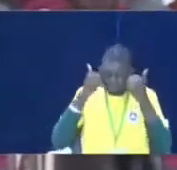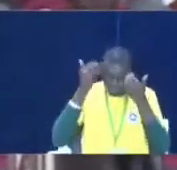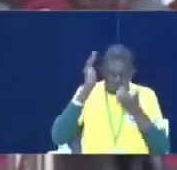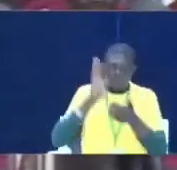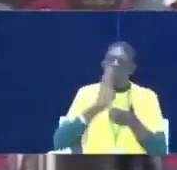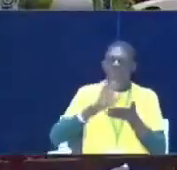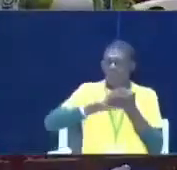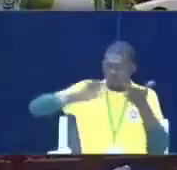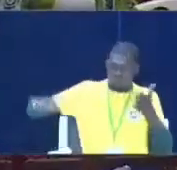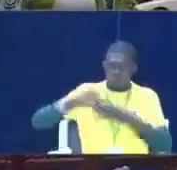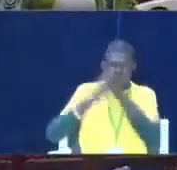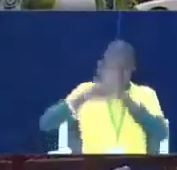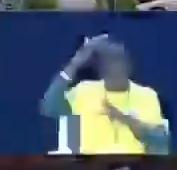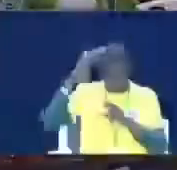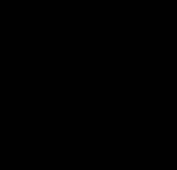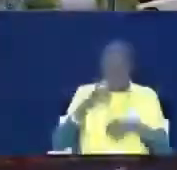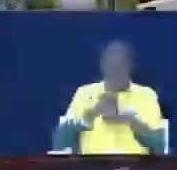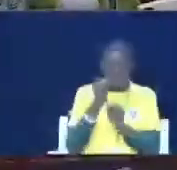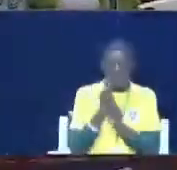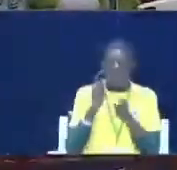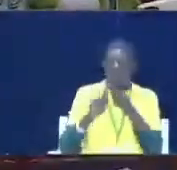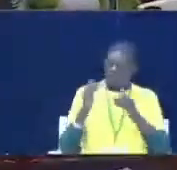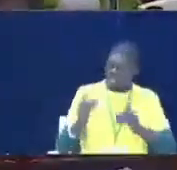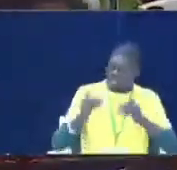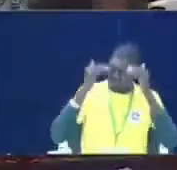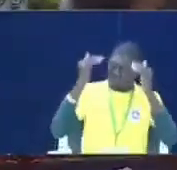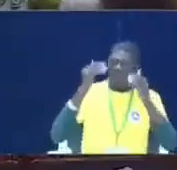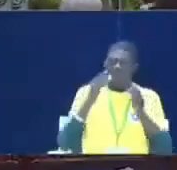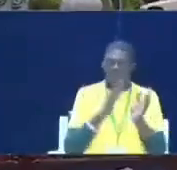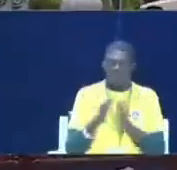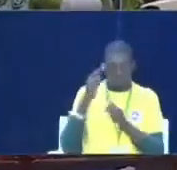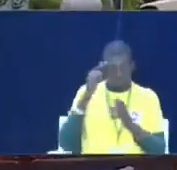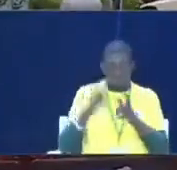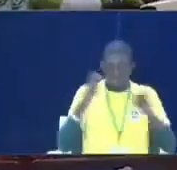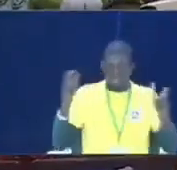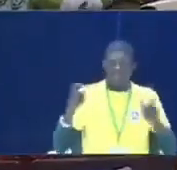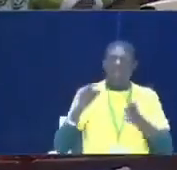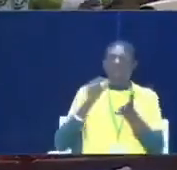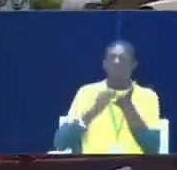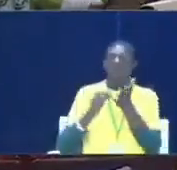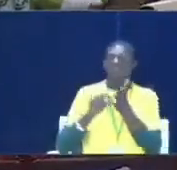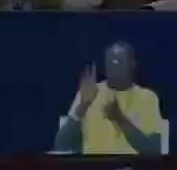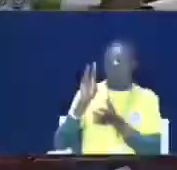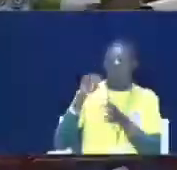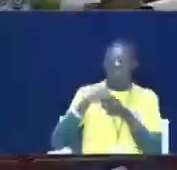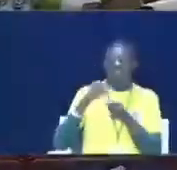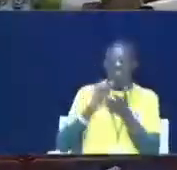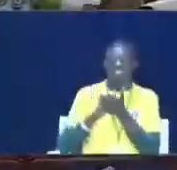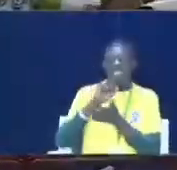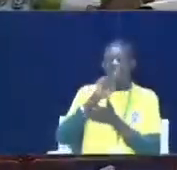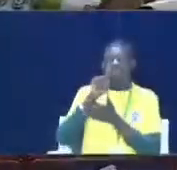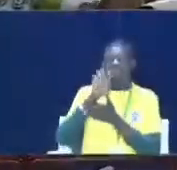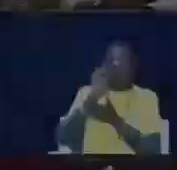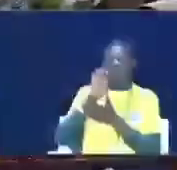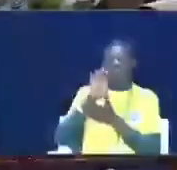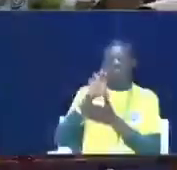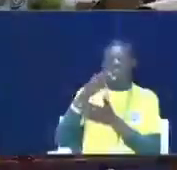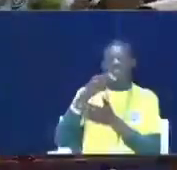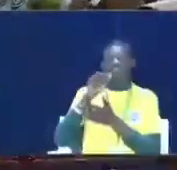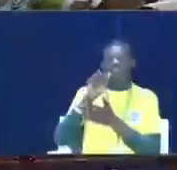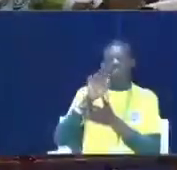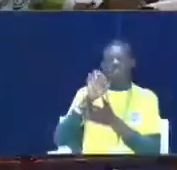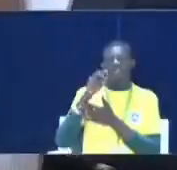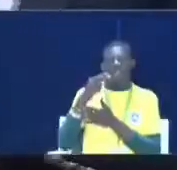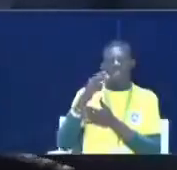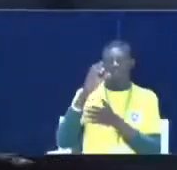away, and he will set you on course for enlargement. In verse 7 of Zechariah chapter 3 verse